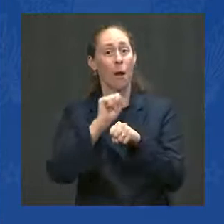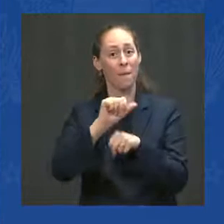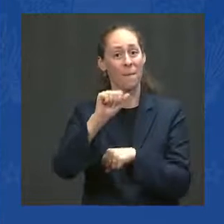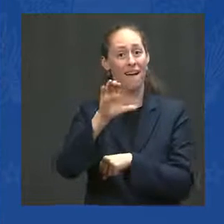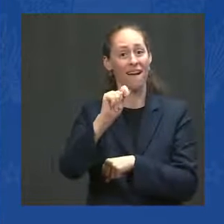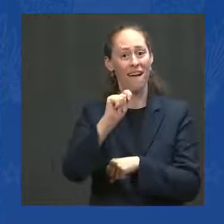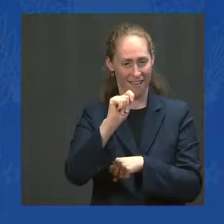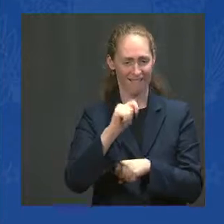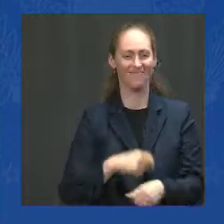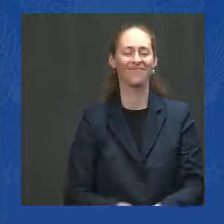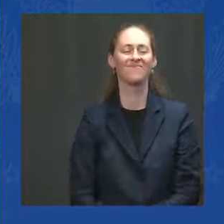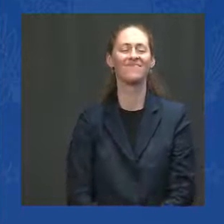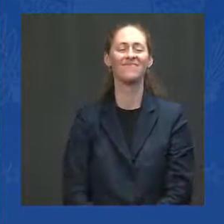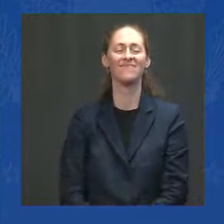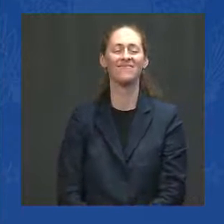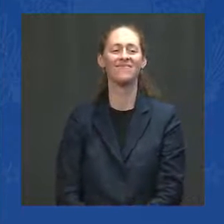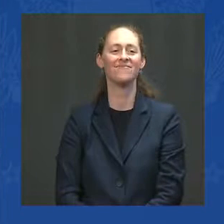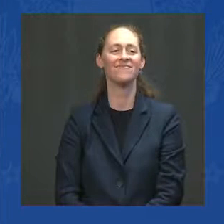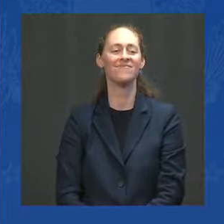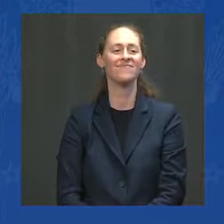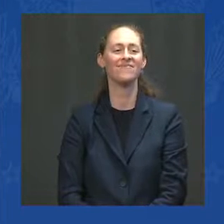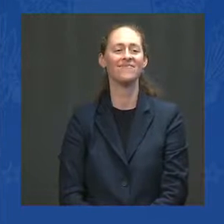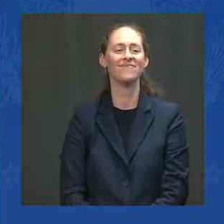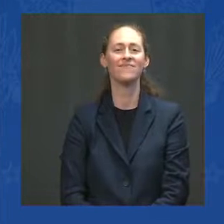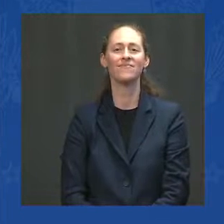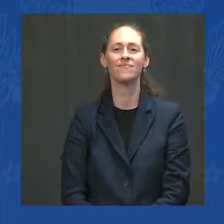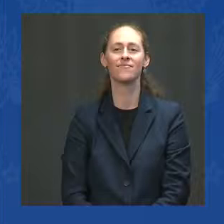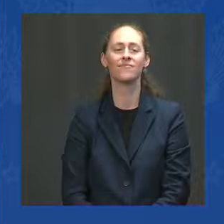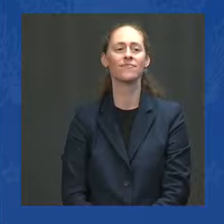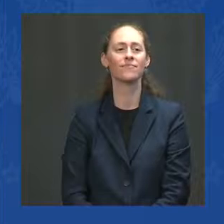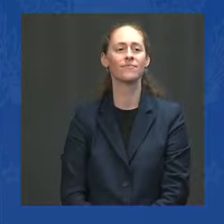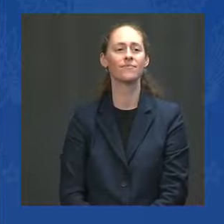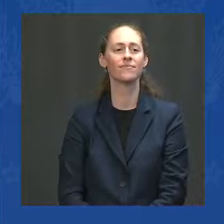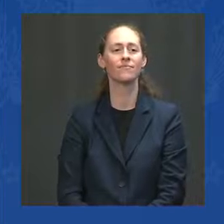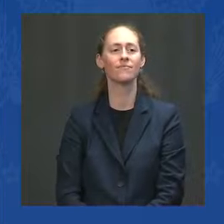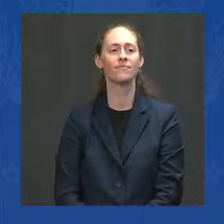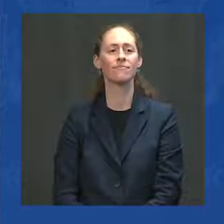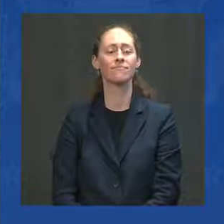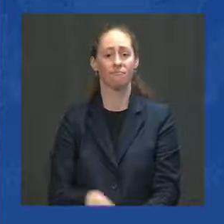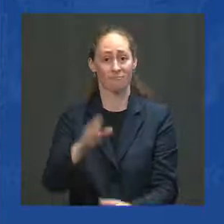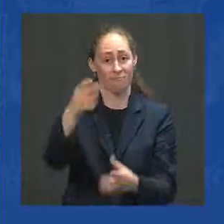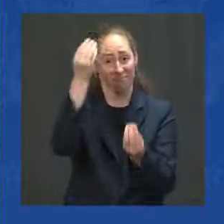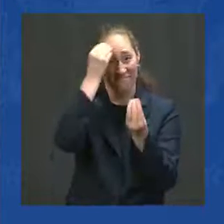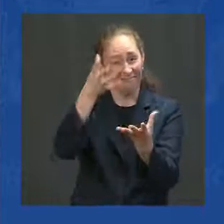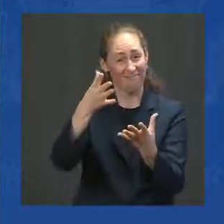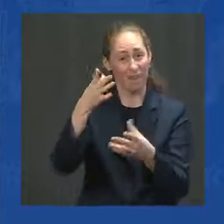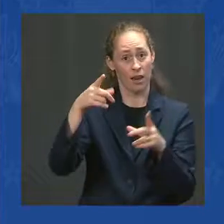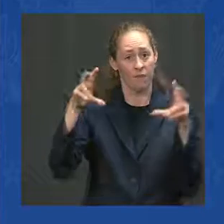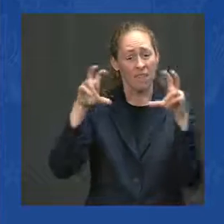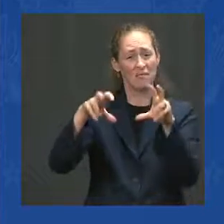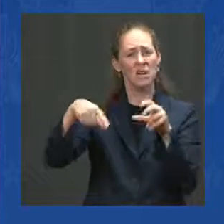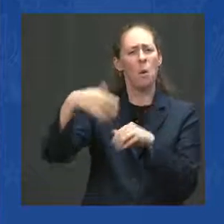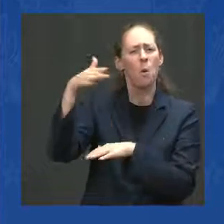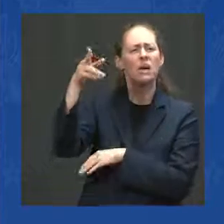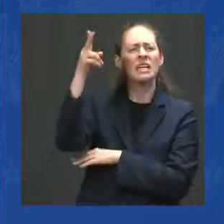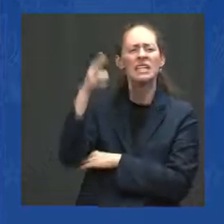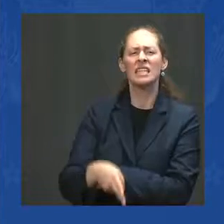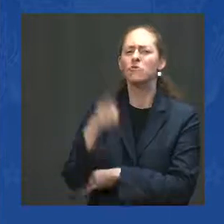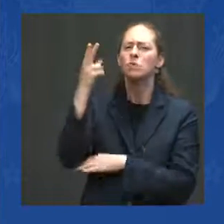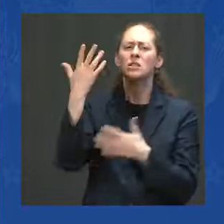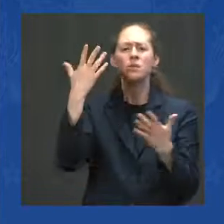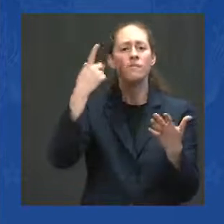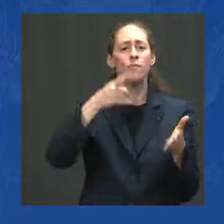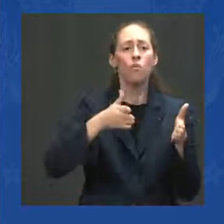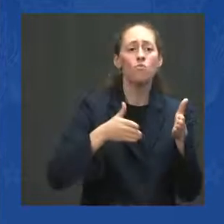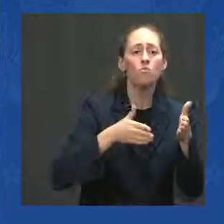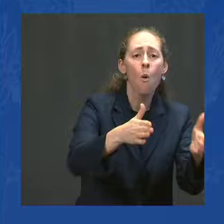the nomination for president. A historic investment in the nation's roads and highways, bridges and transit, and our